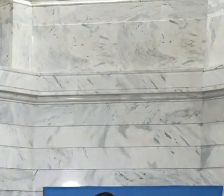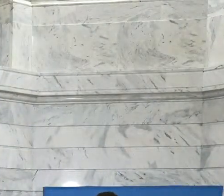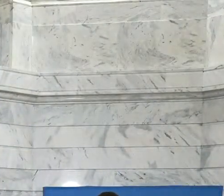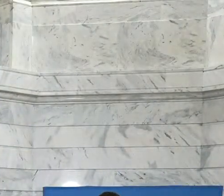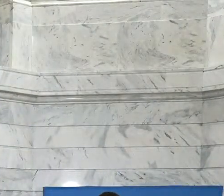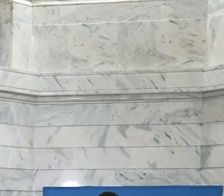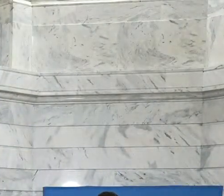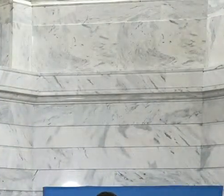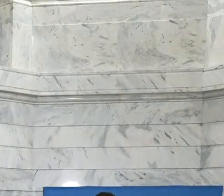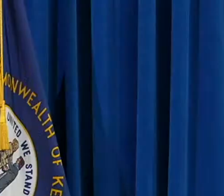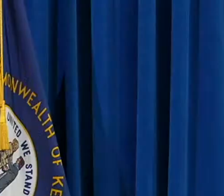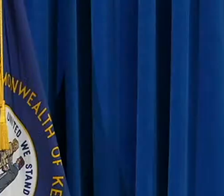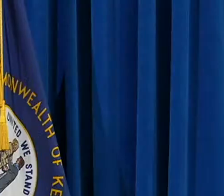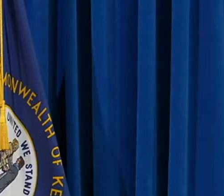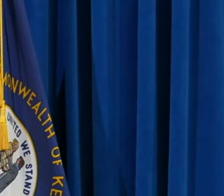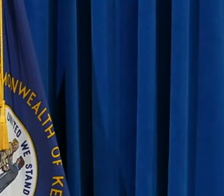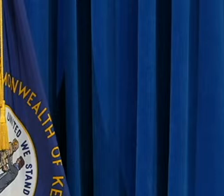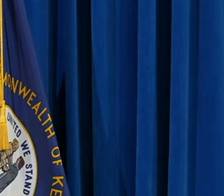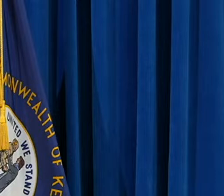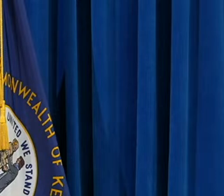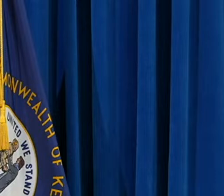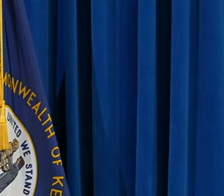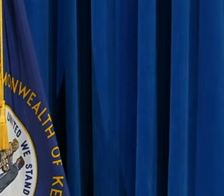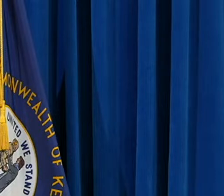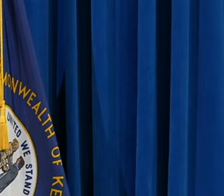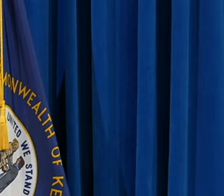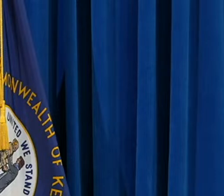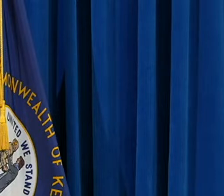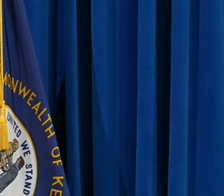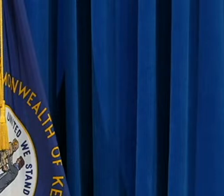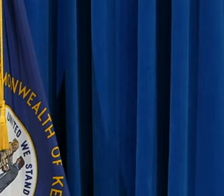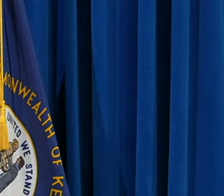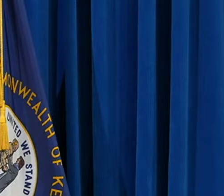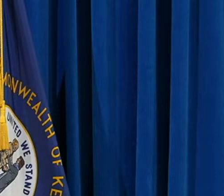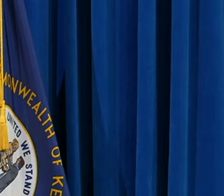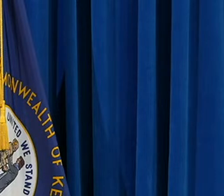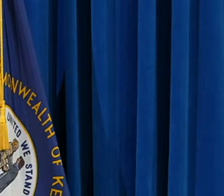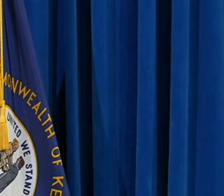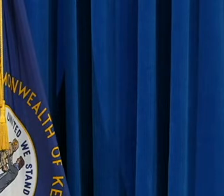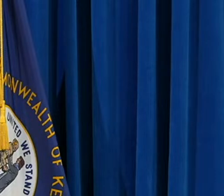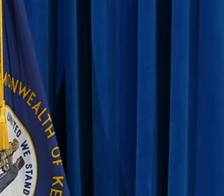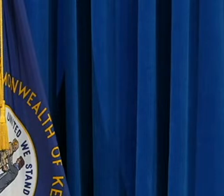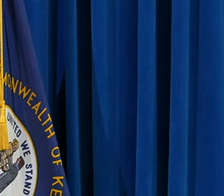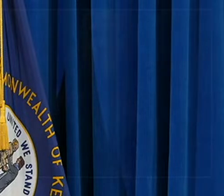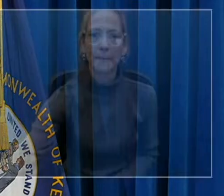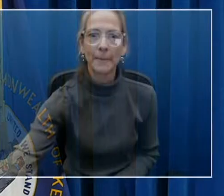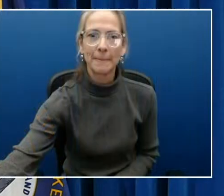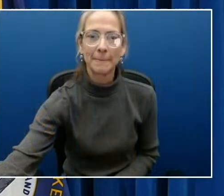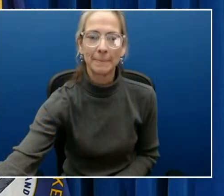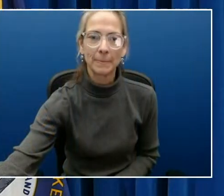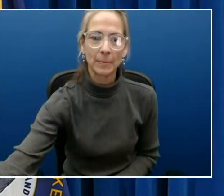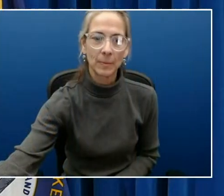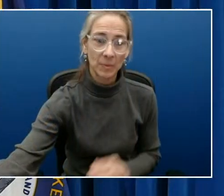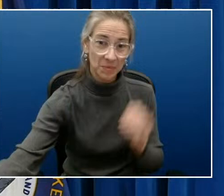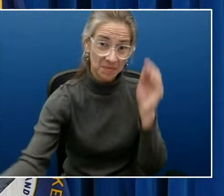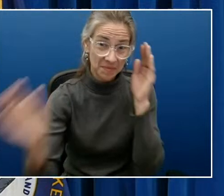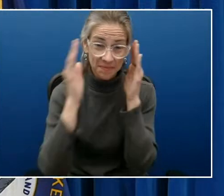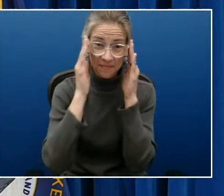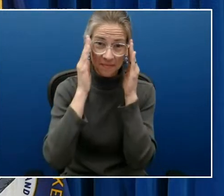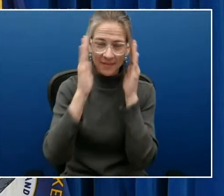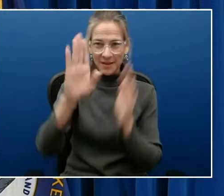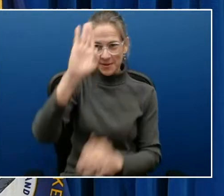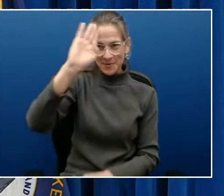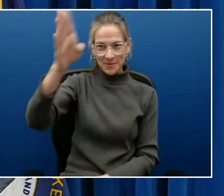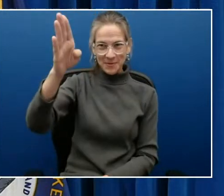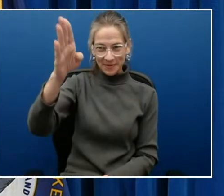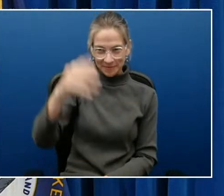Good afternoon, everyone. I'm Andy, and welcome to this week's Team Kentucky Update. If it looks a little different, it's because we're in the Capitol Rotunda,